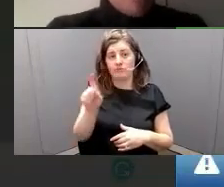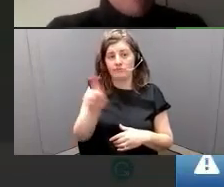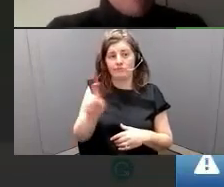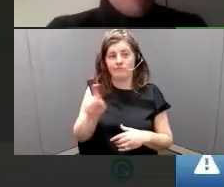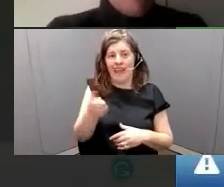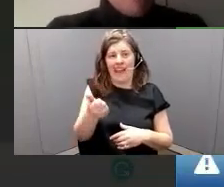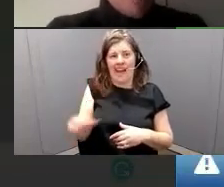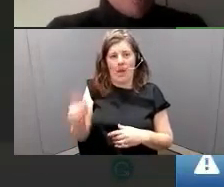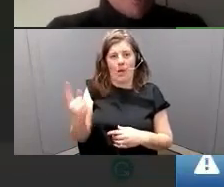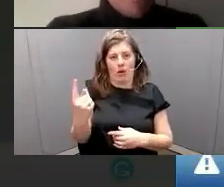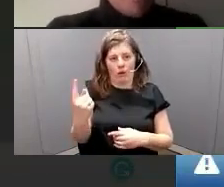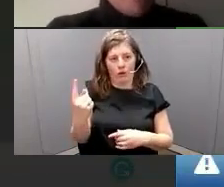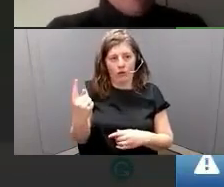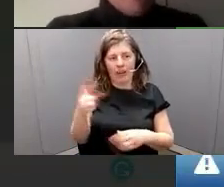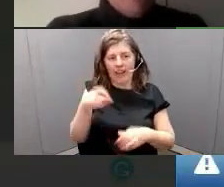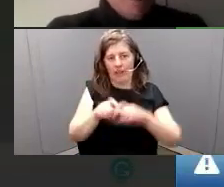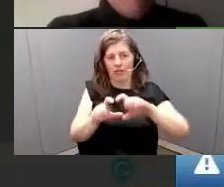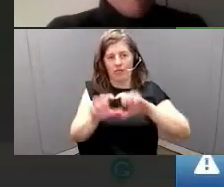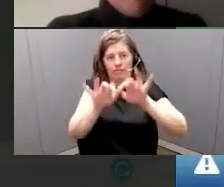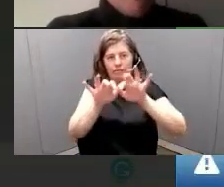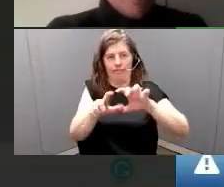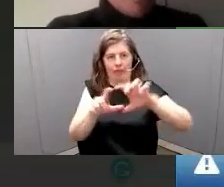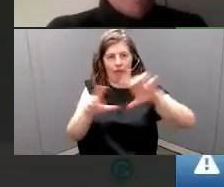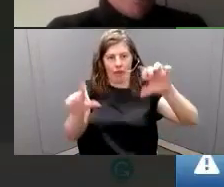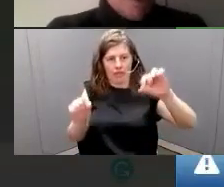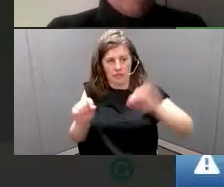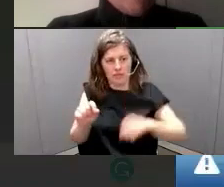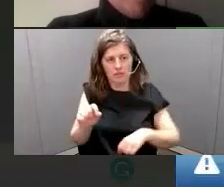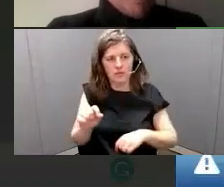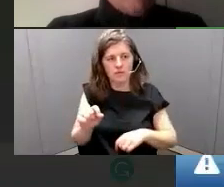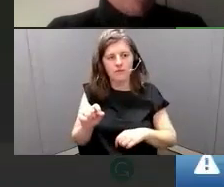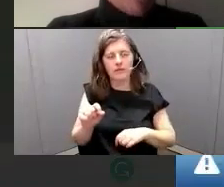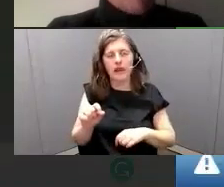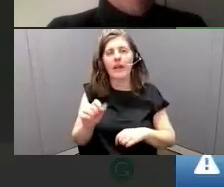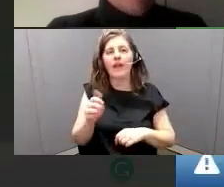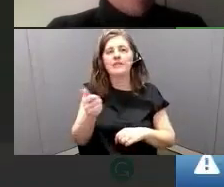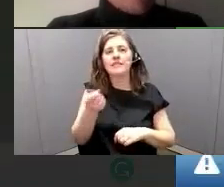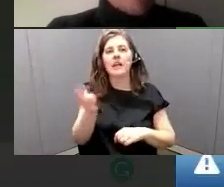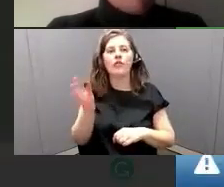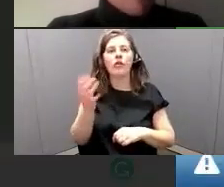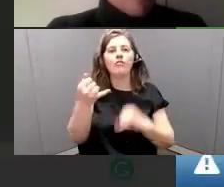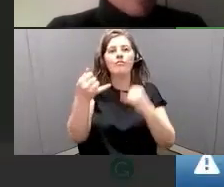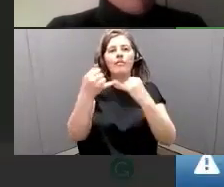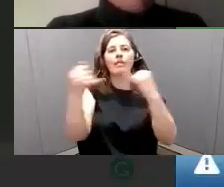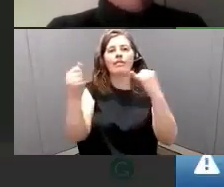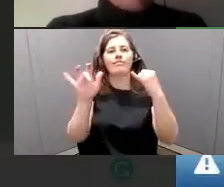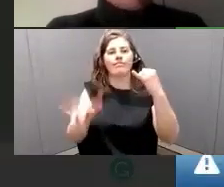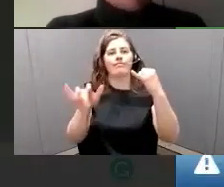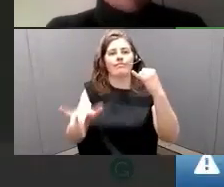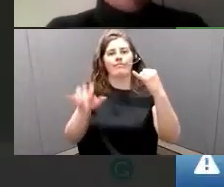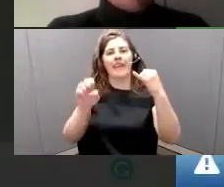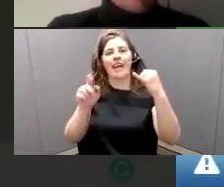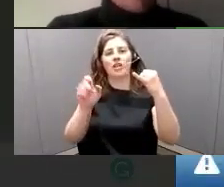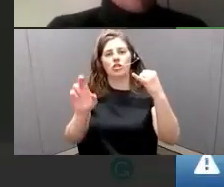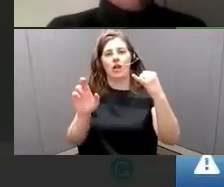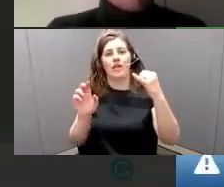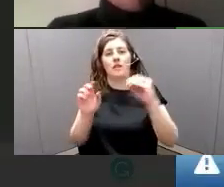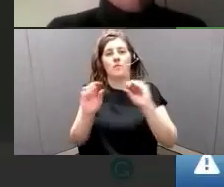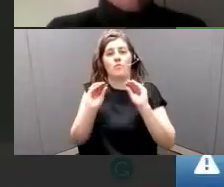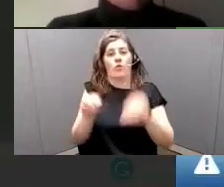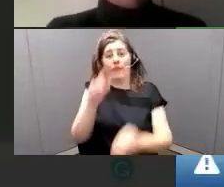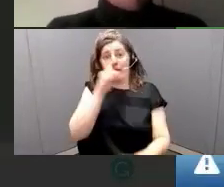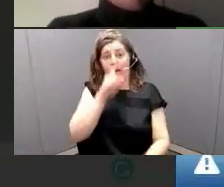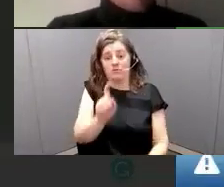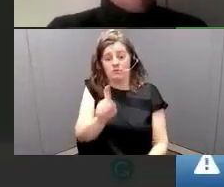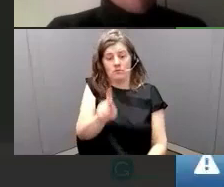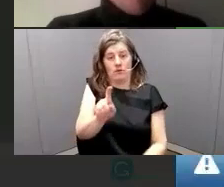anywhere in here and insert a couple of line breaks for good measure. And place your cursor